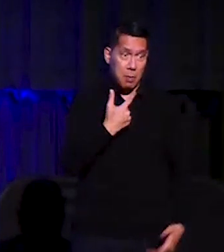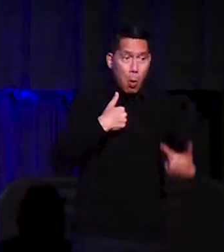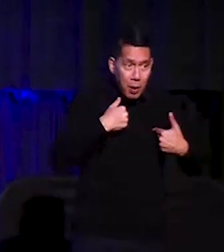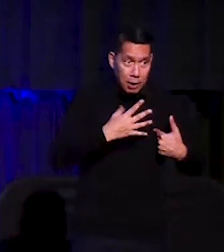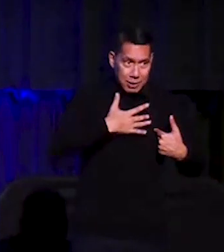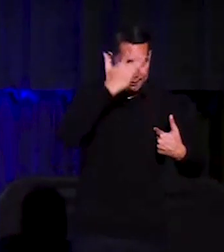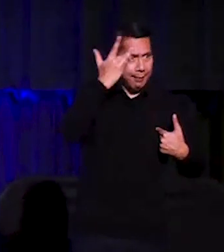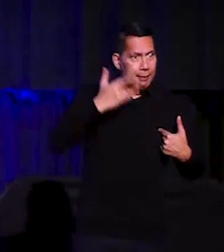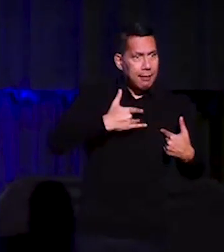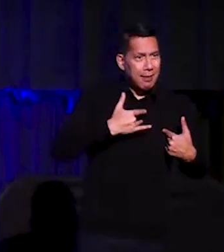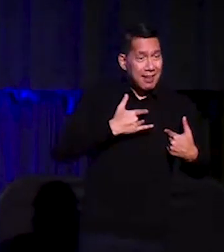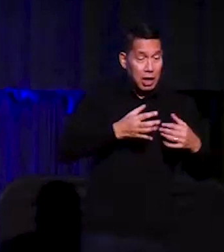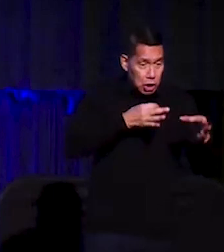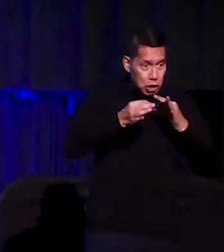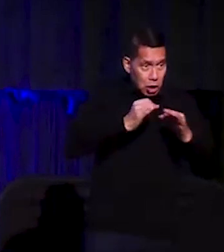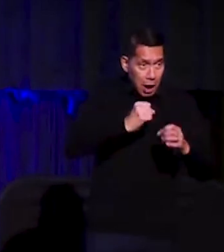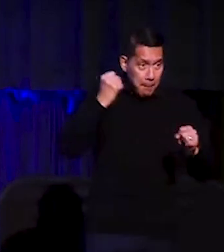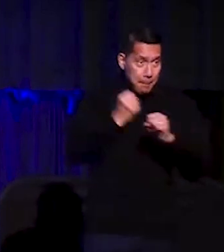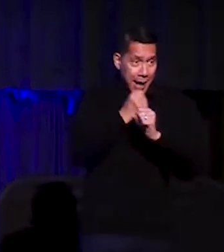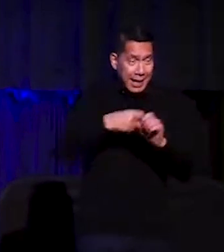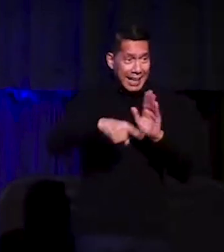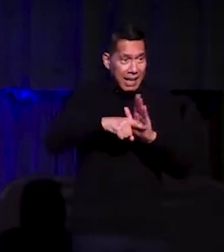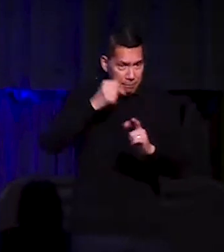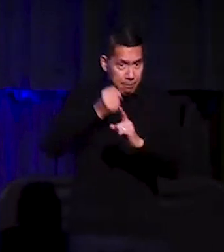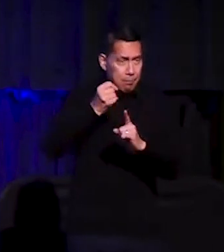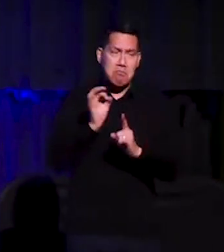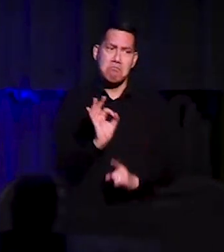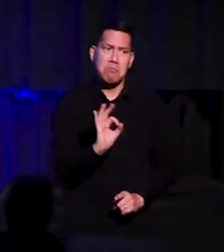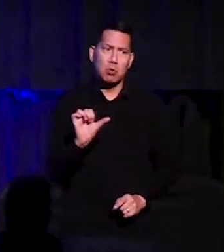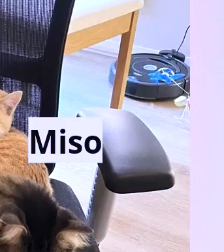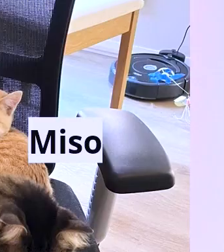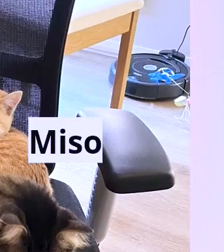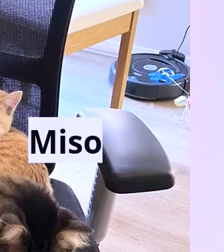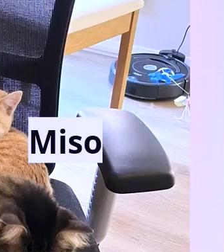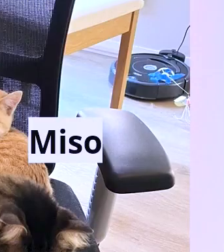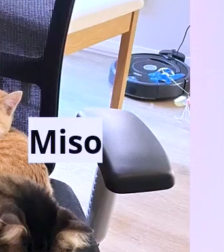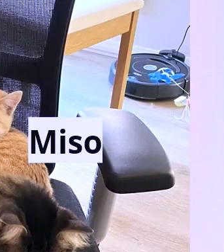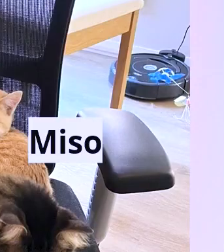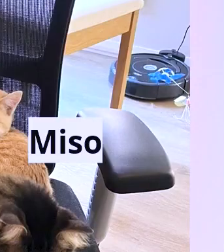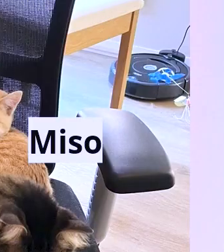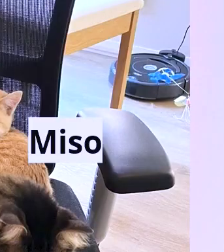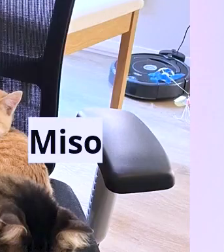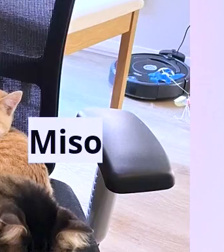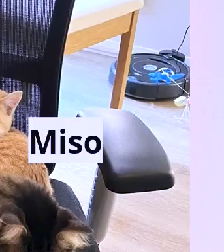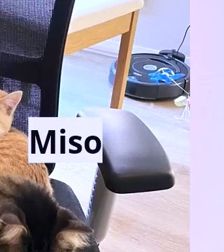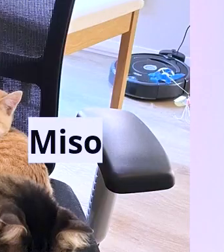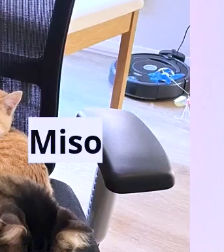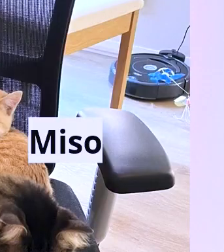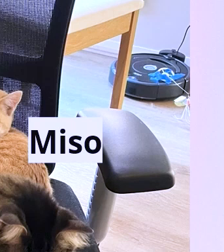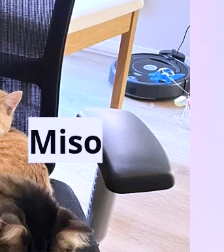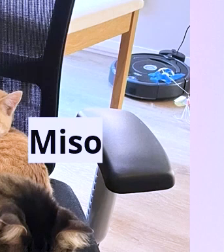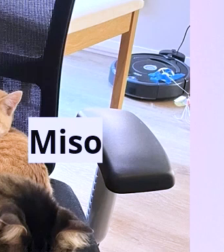harm. And I did promise Nikhil to put a picture of my cat at the end. And here's my cat, Soba and Miso.